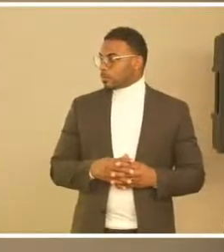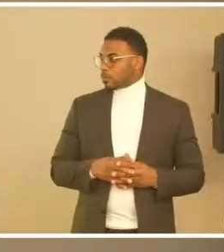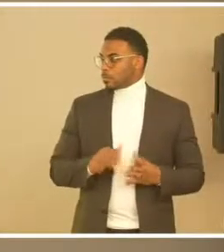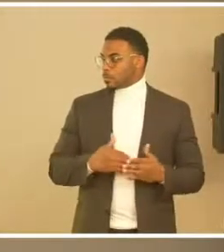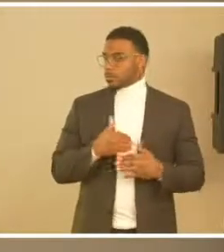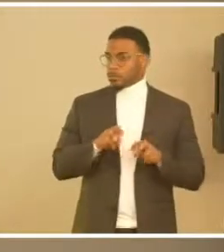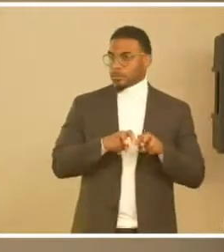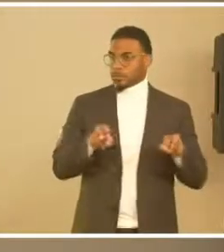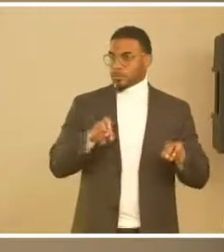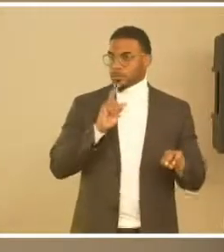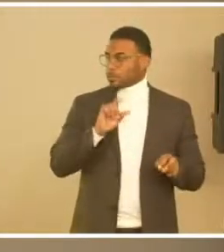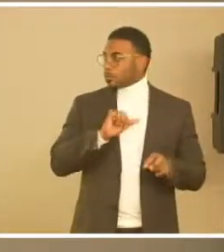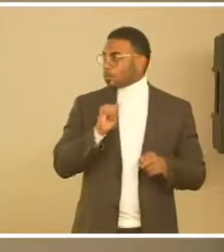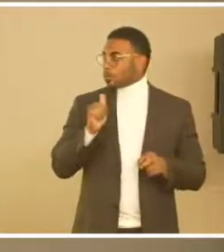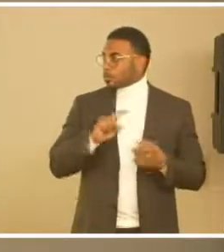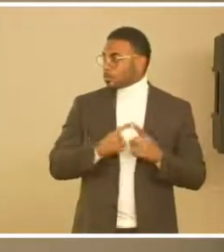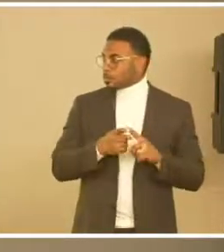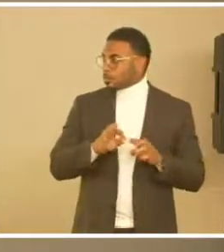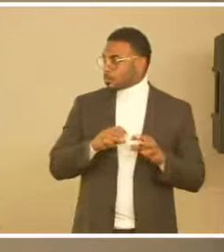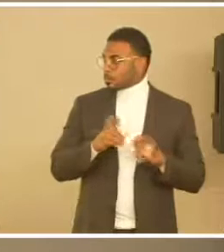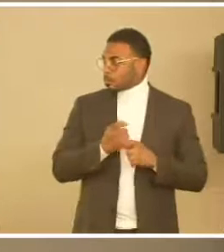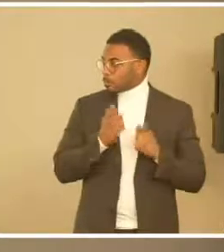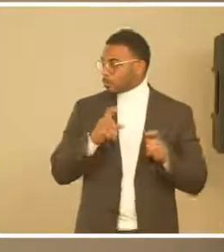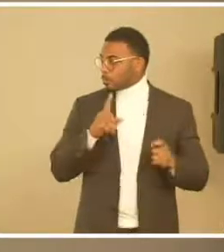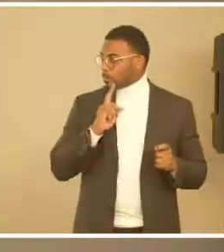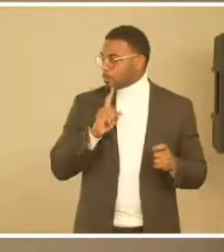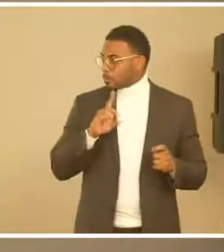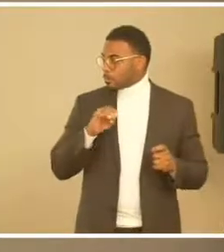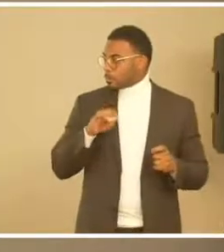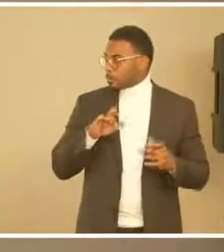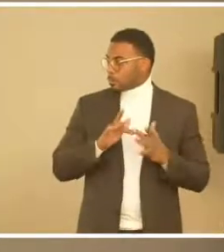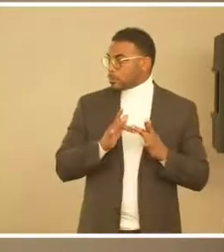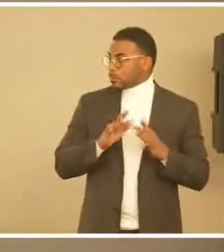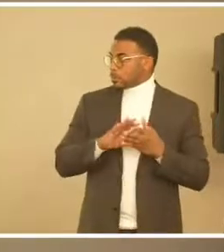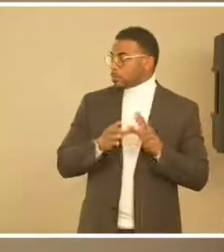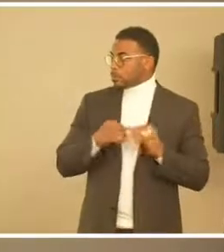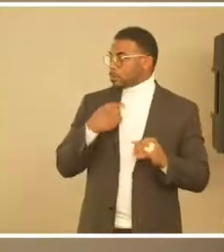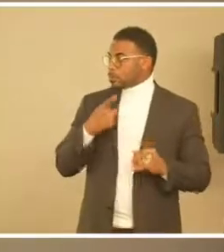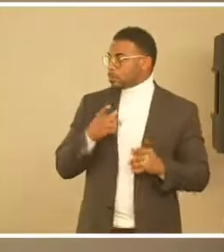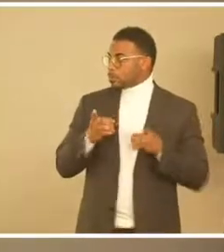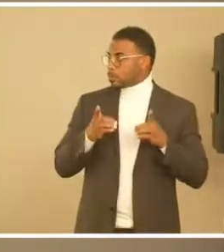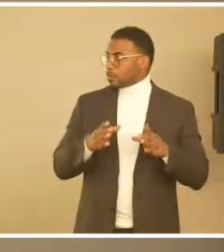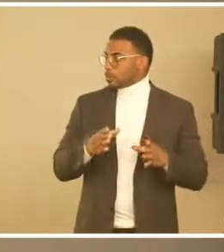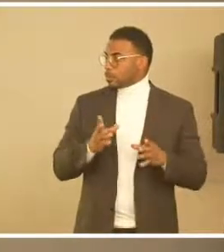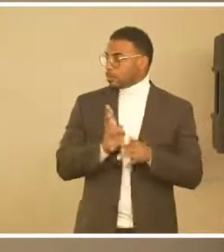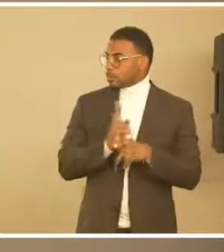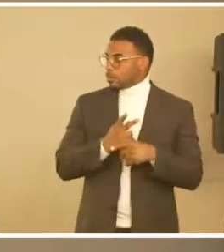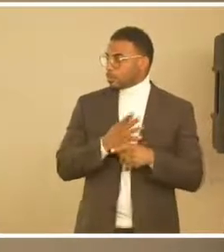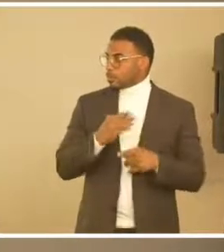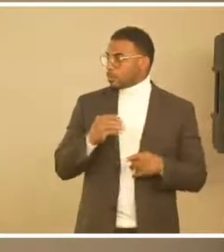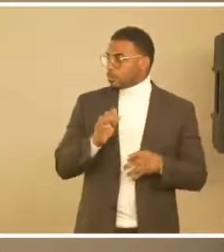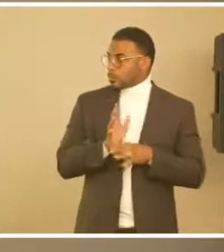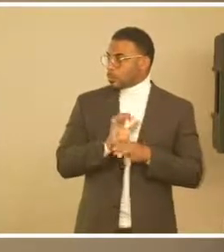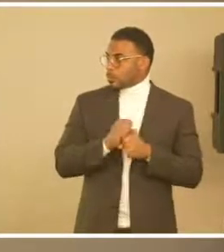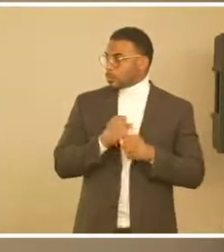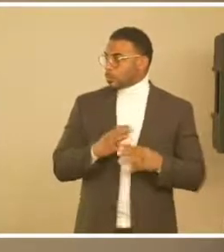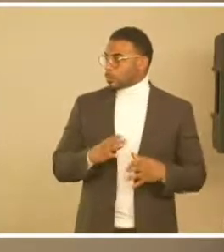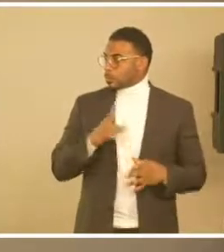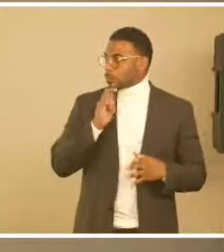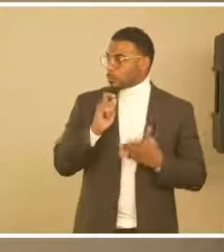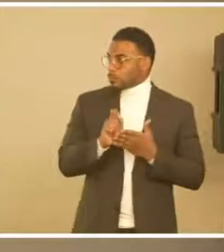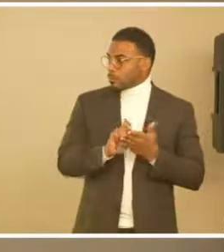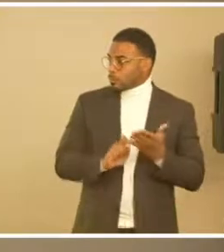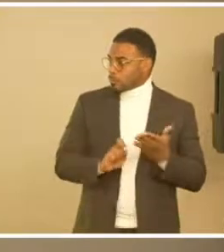Our next panelist is another friend of the festival. She's a digital storyteller, director, producer, and filmmaker